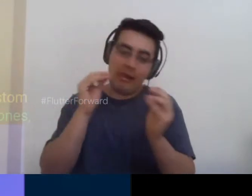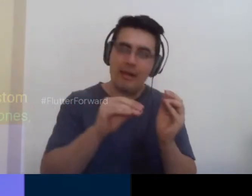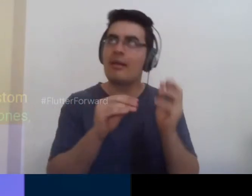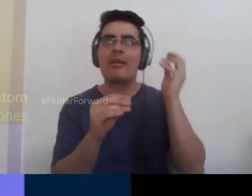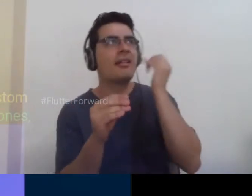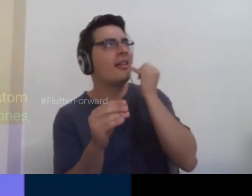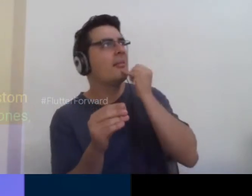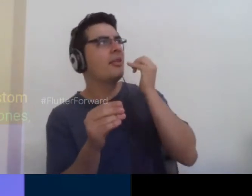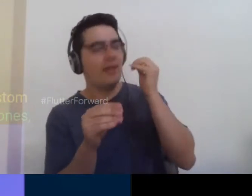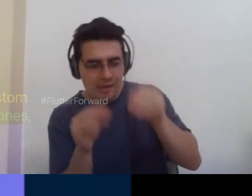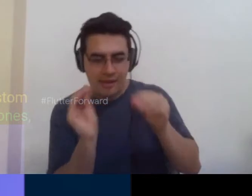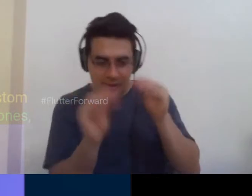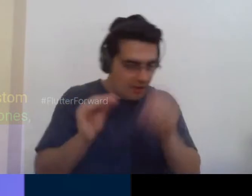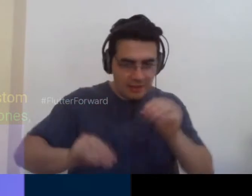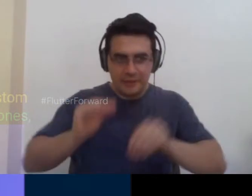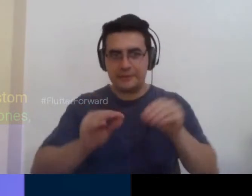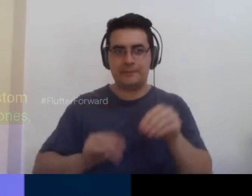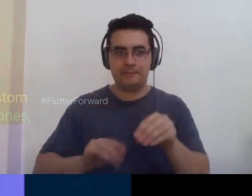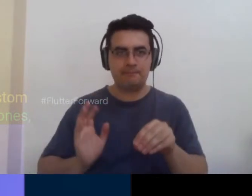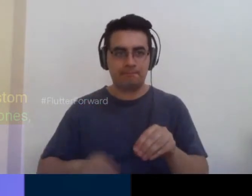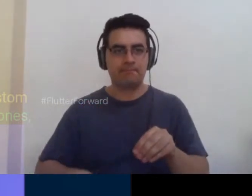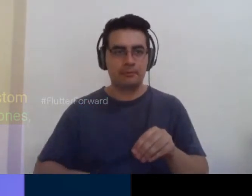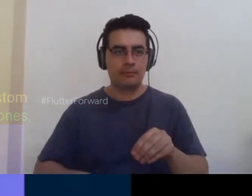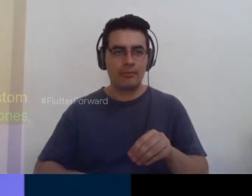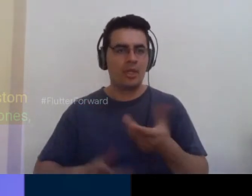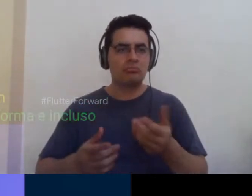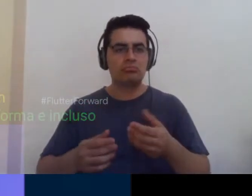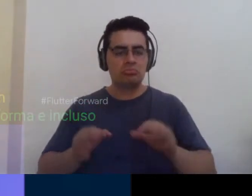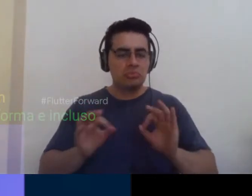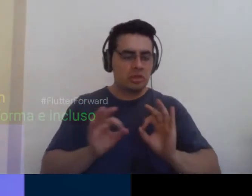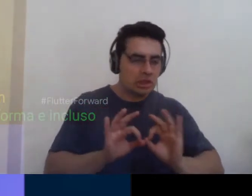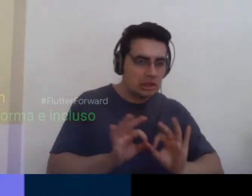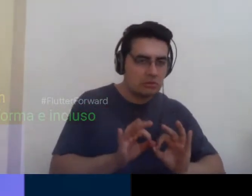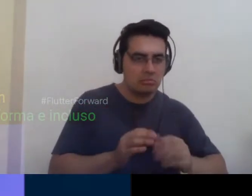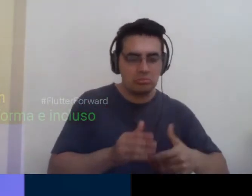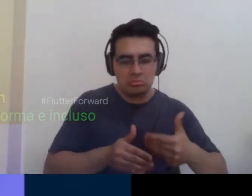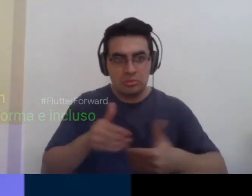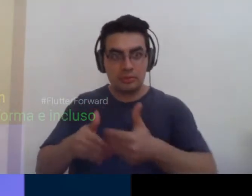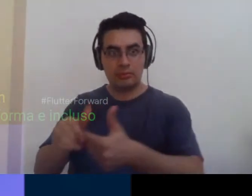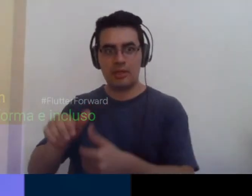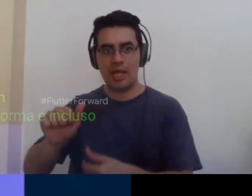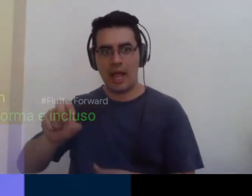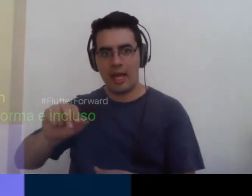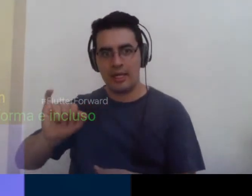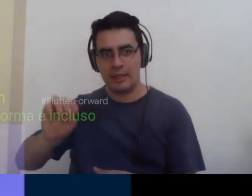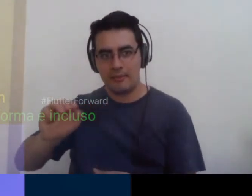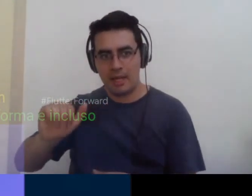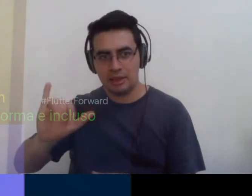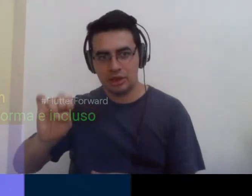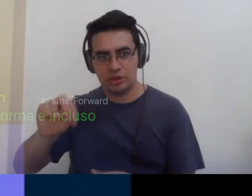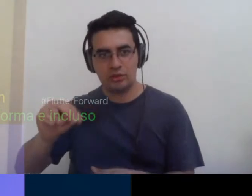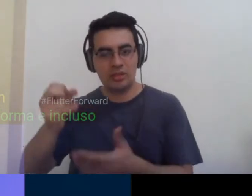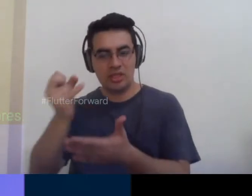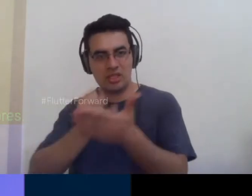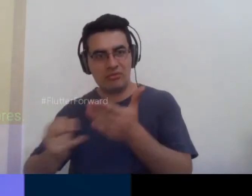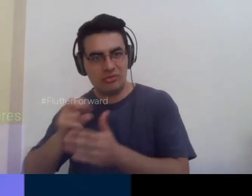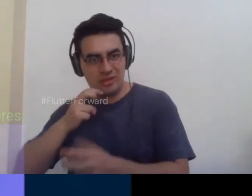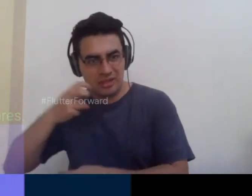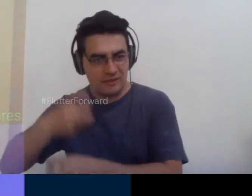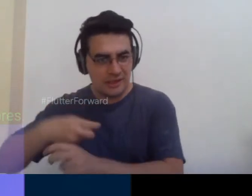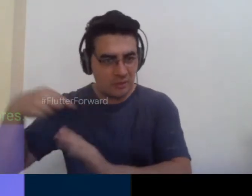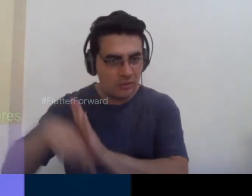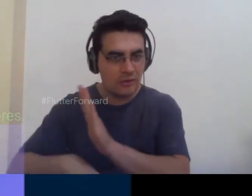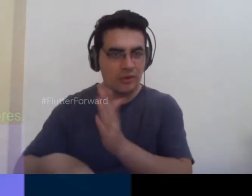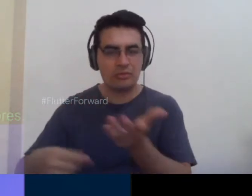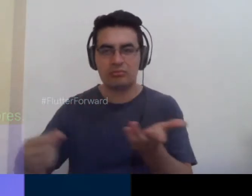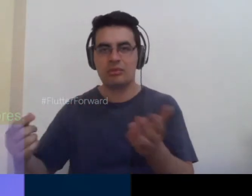up to complex topics like animations, custom graphics drawings, platform adaptivity, and even variable